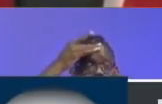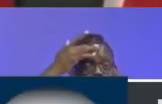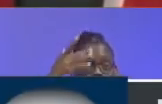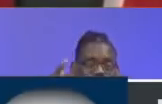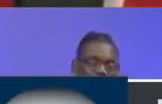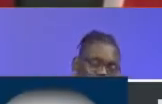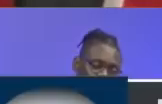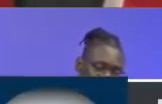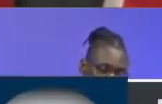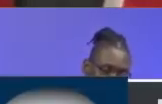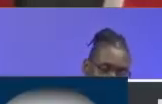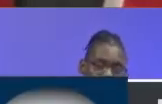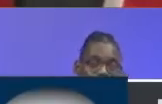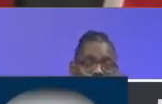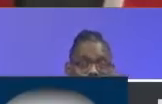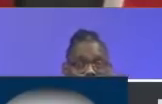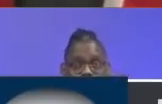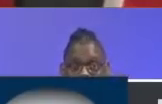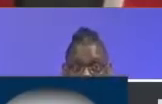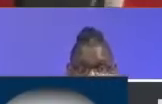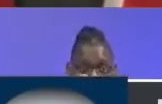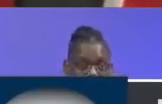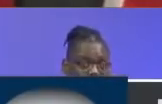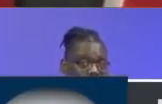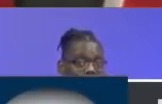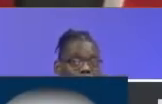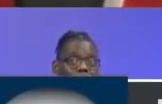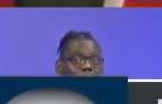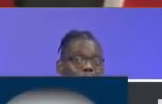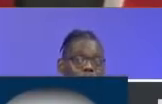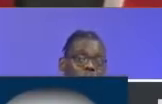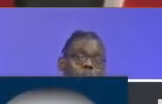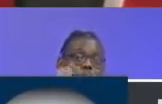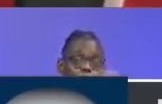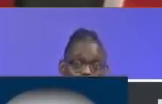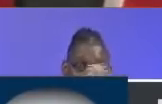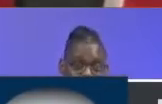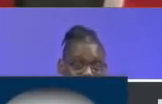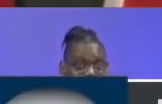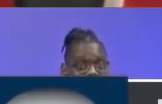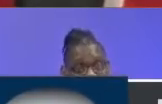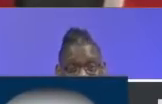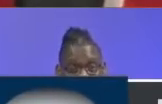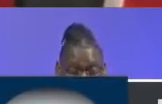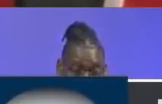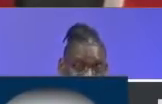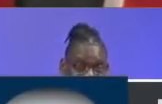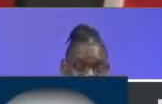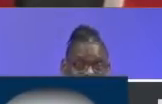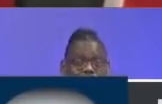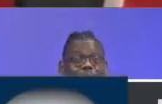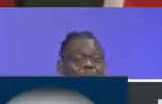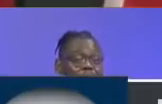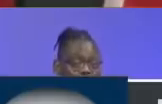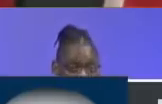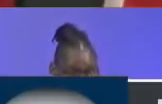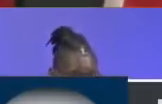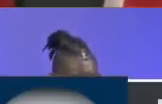response, has a knock-on effect on other people. And that is the problem.